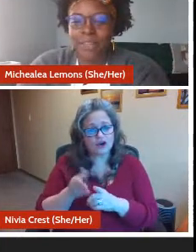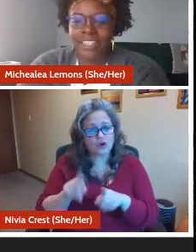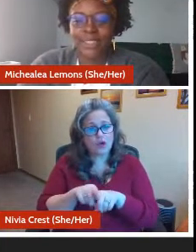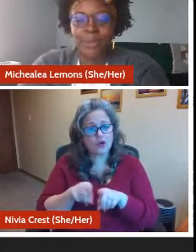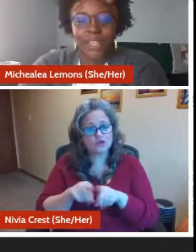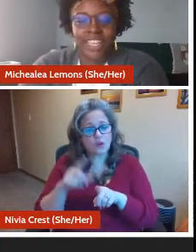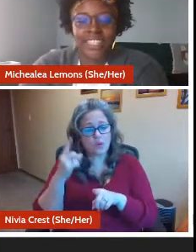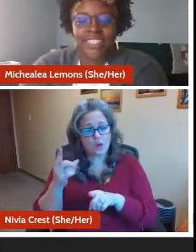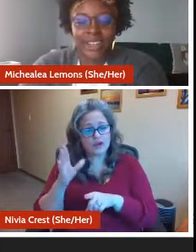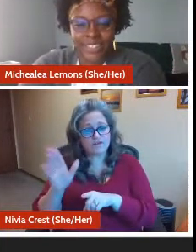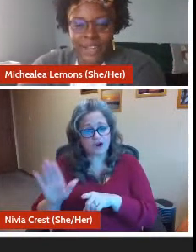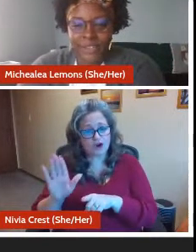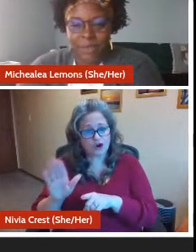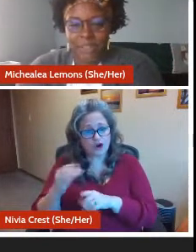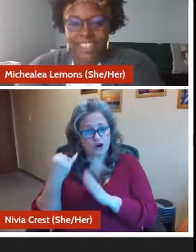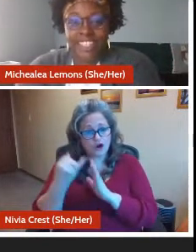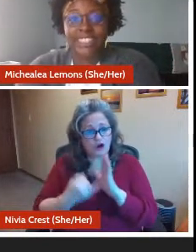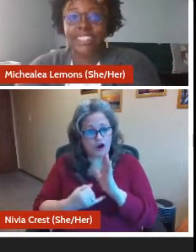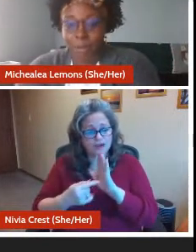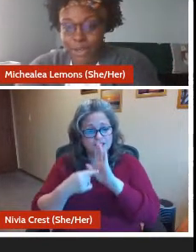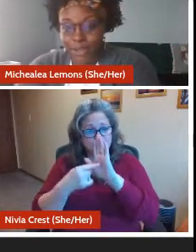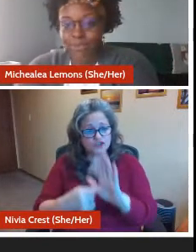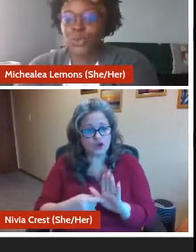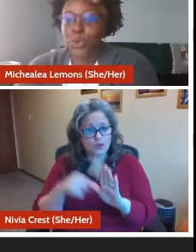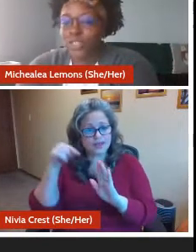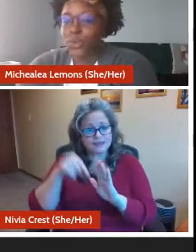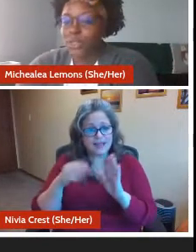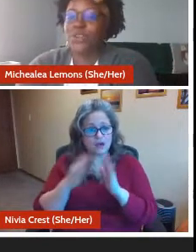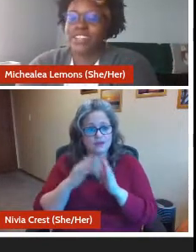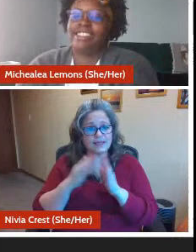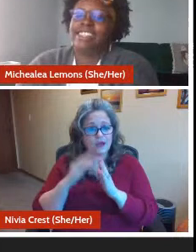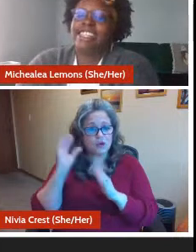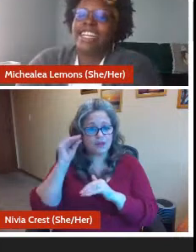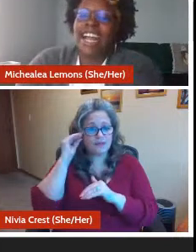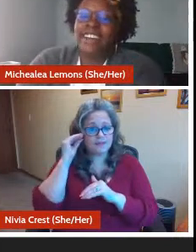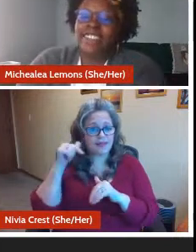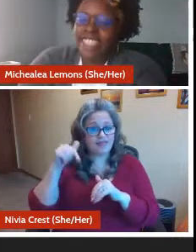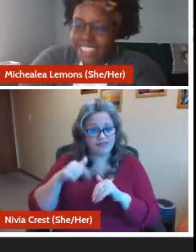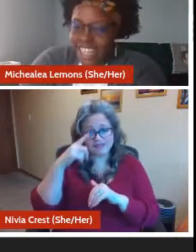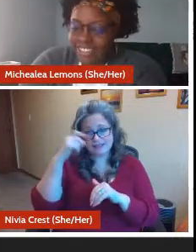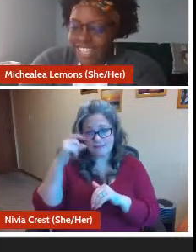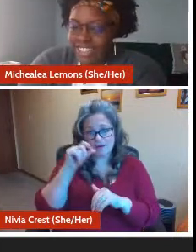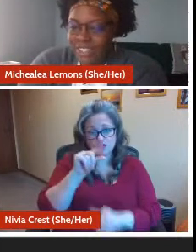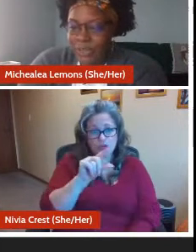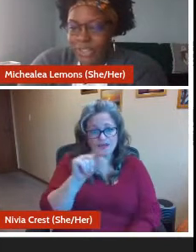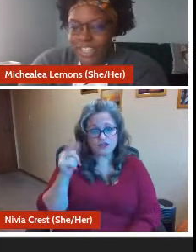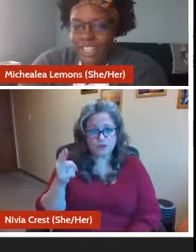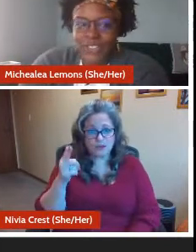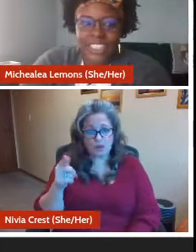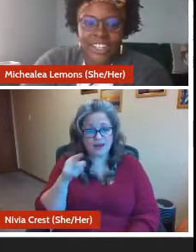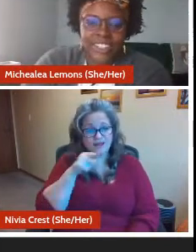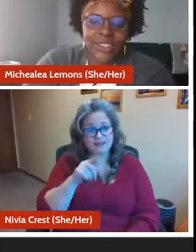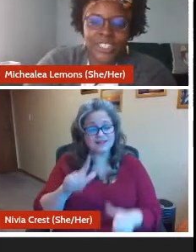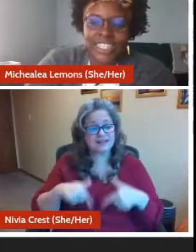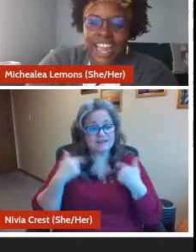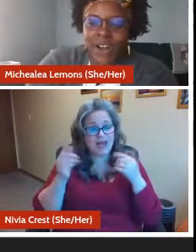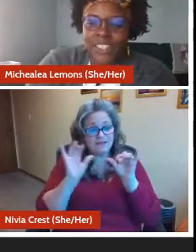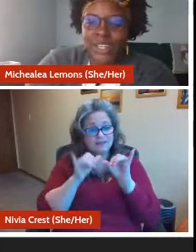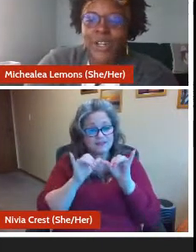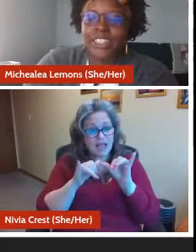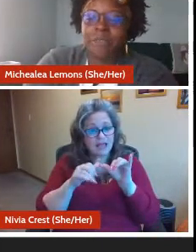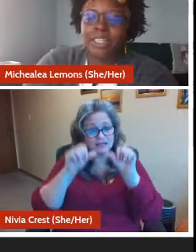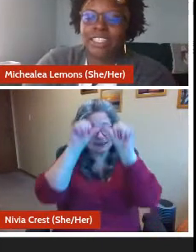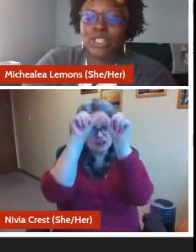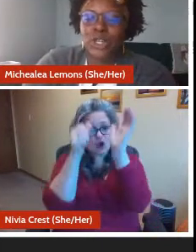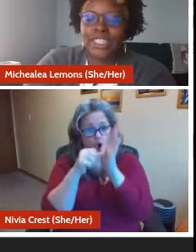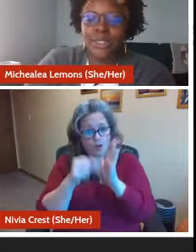pieces are being displayed in downtown Olympia this summer, 2021. This life-size sculpture that you see on the screen now